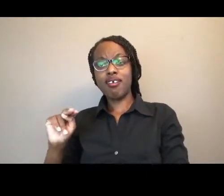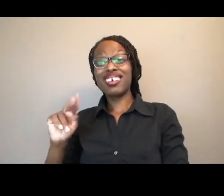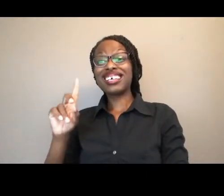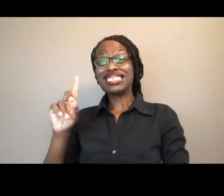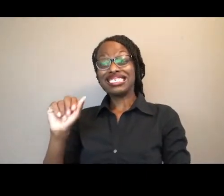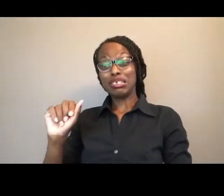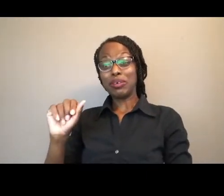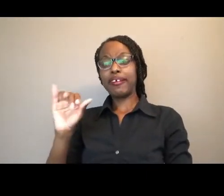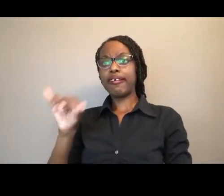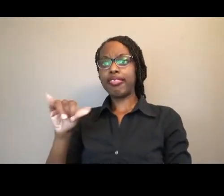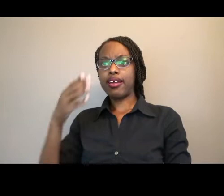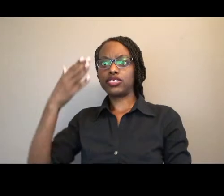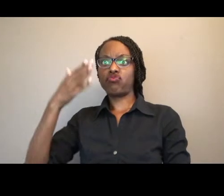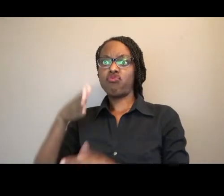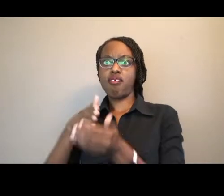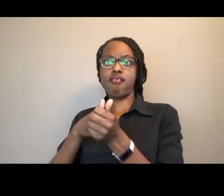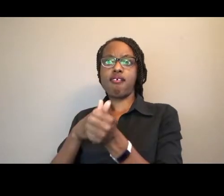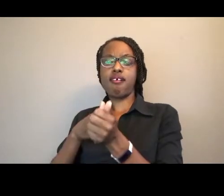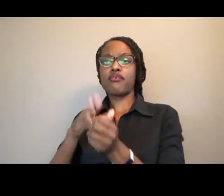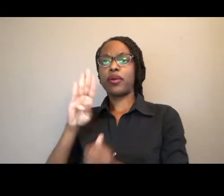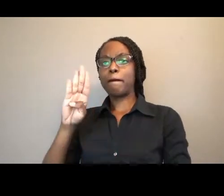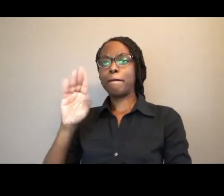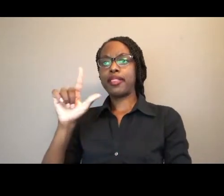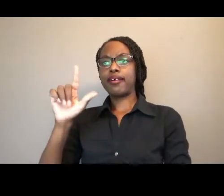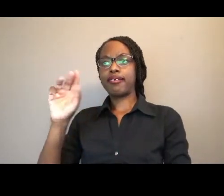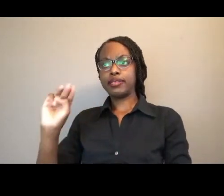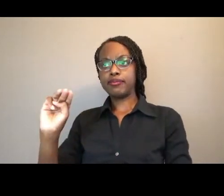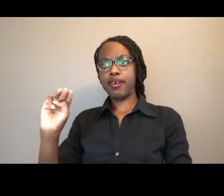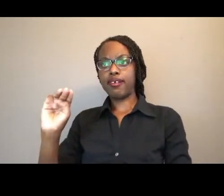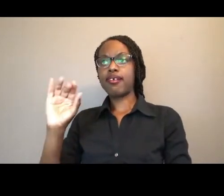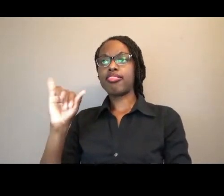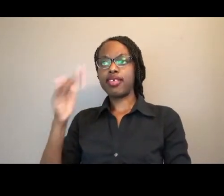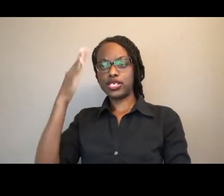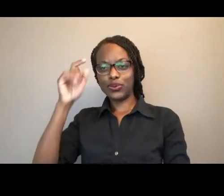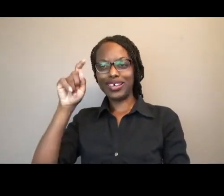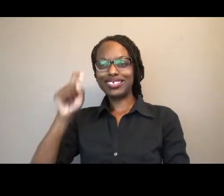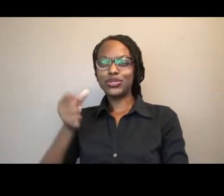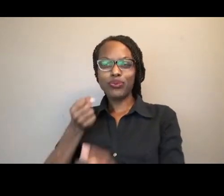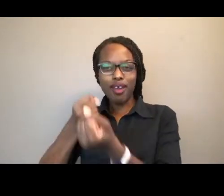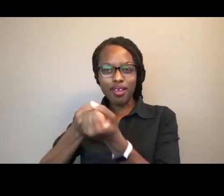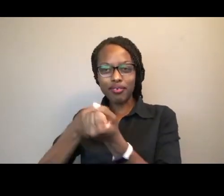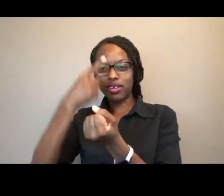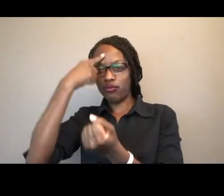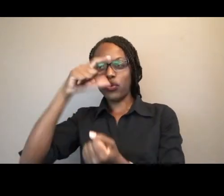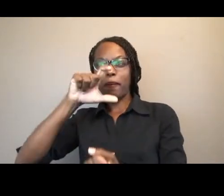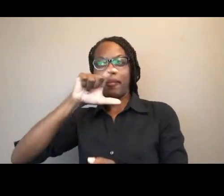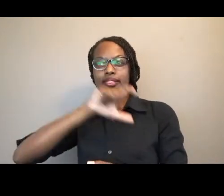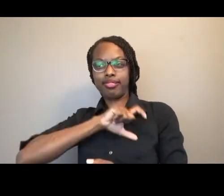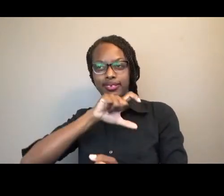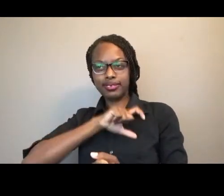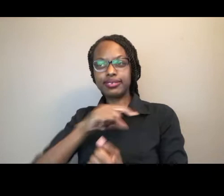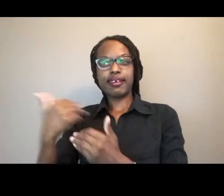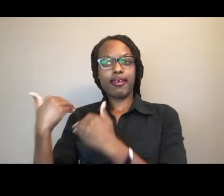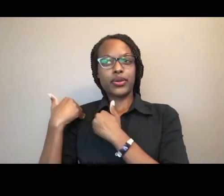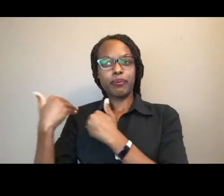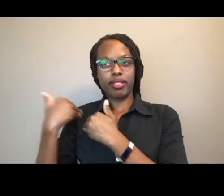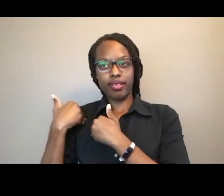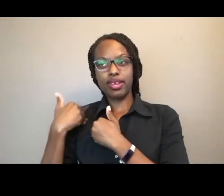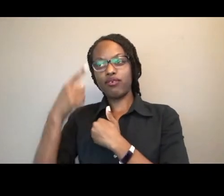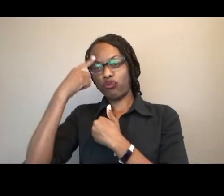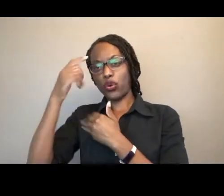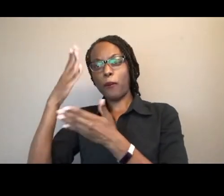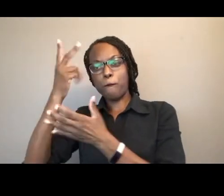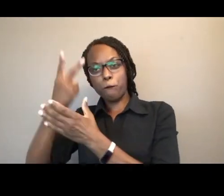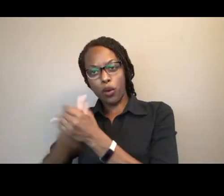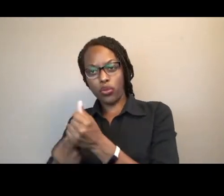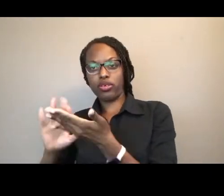and I had been working with the healthcare group, and when the healthcare